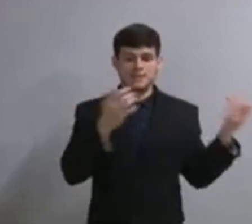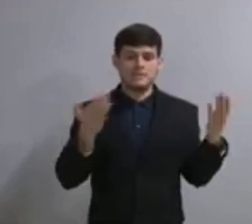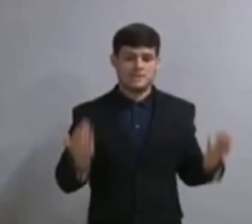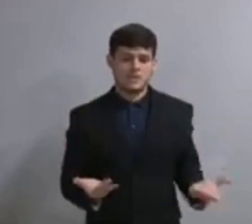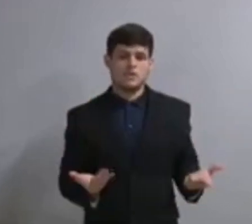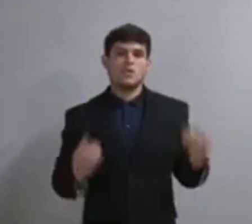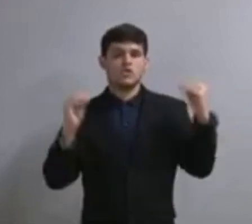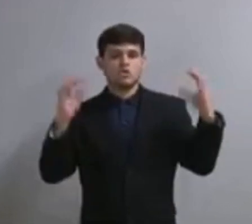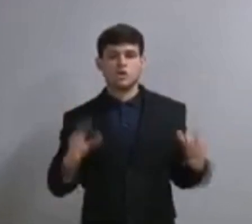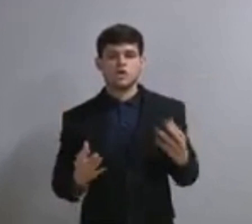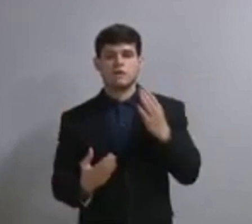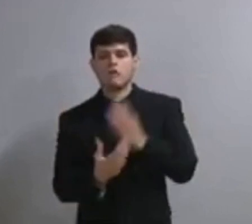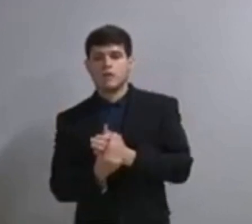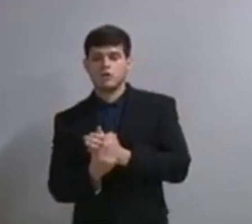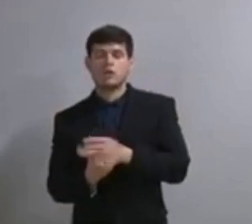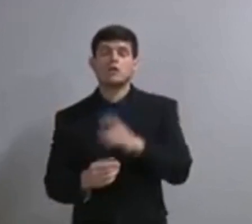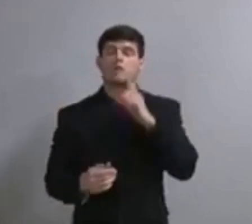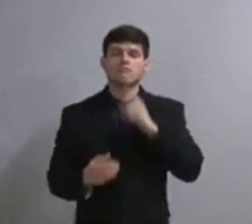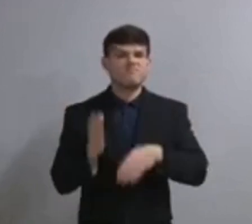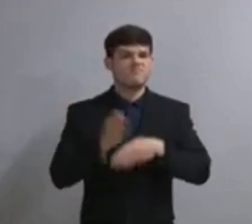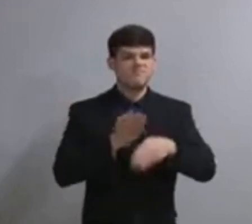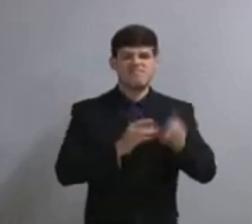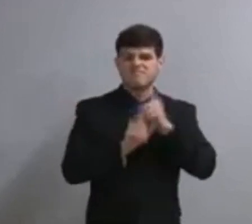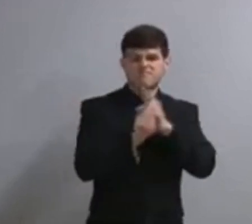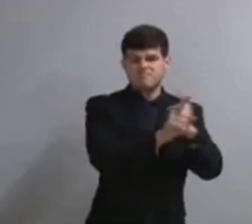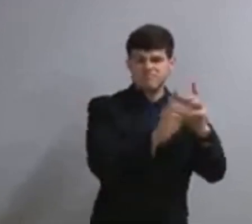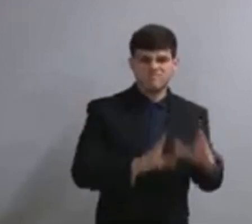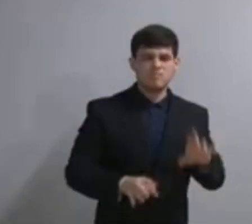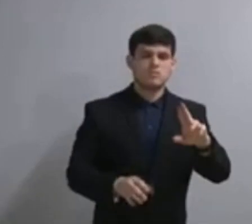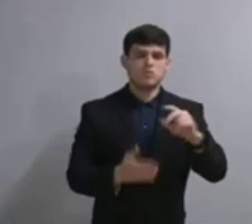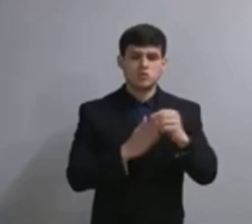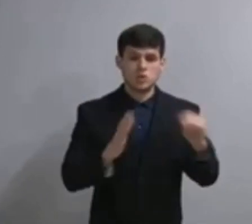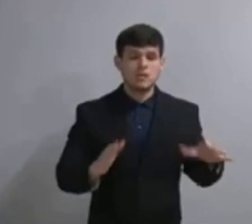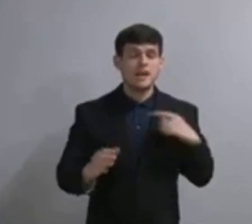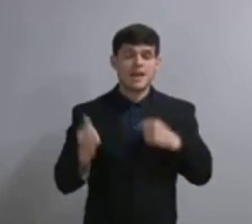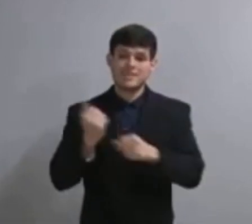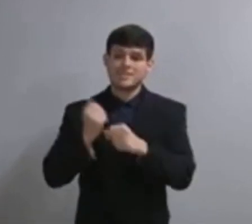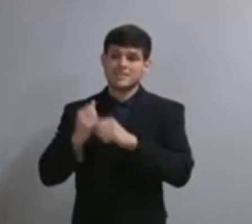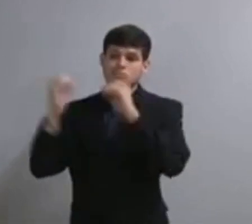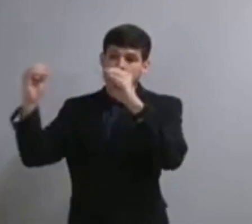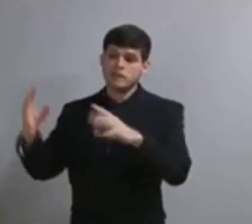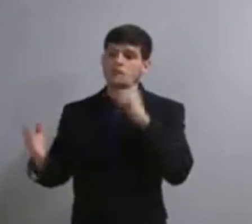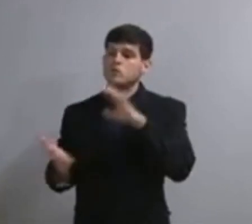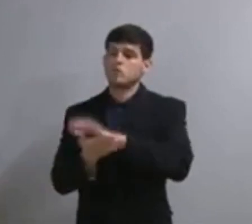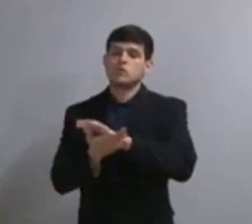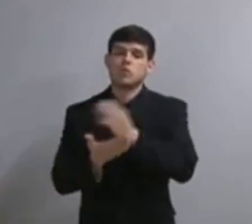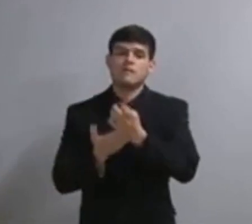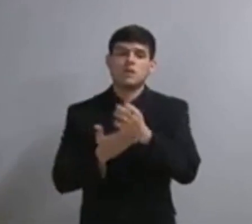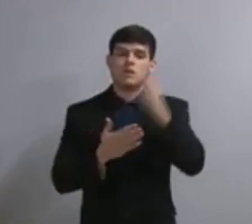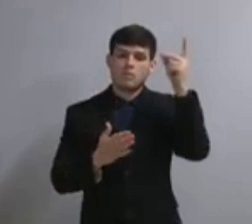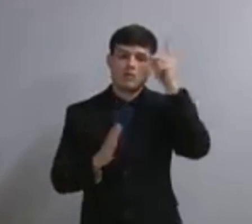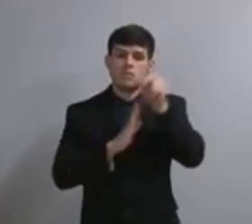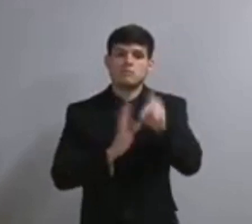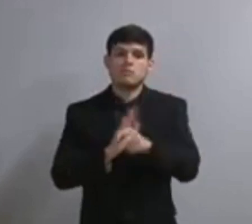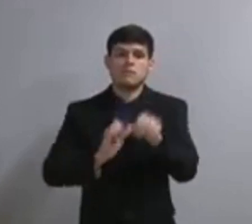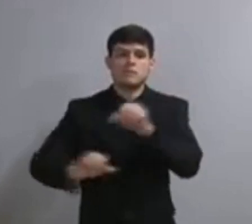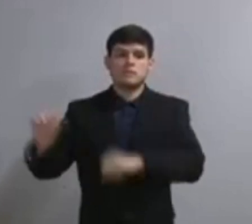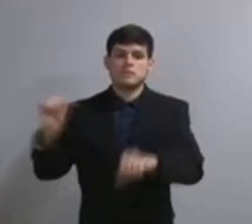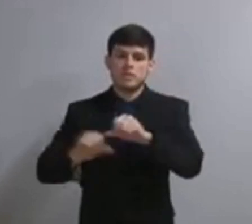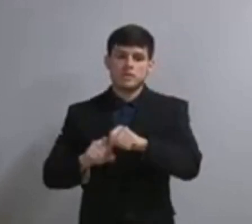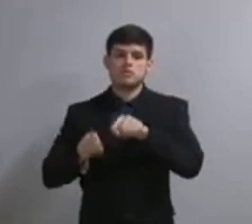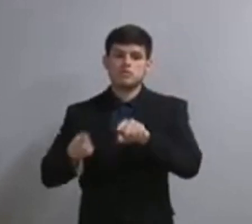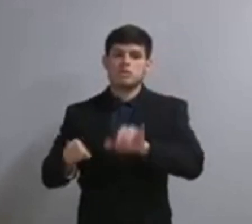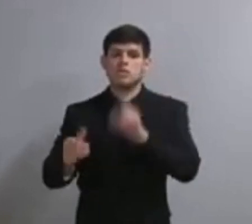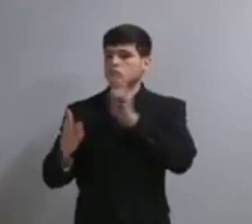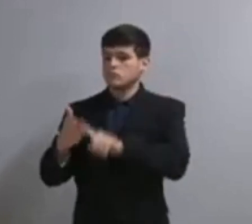record, mentored countless undergraduate students, and assisted professors in the School of Economic, Political, and Policy Sciences in